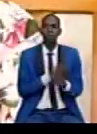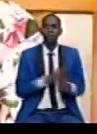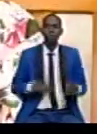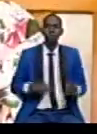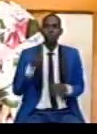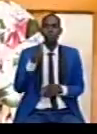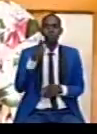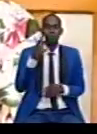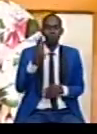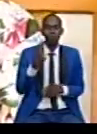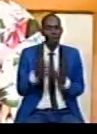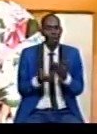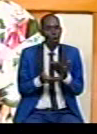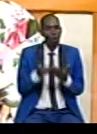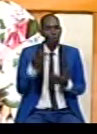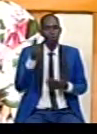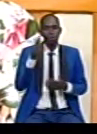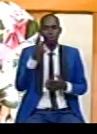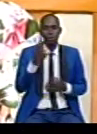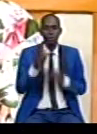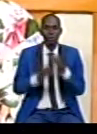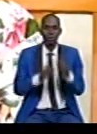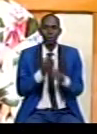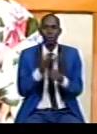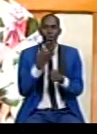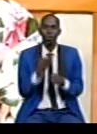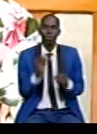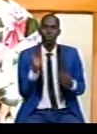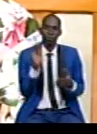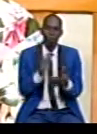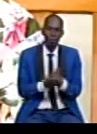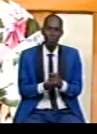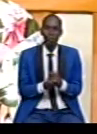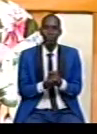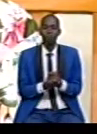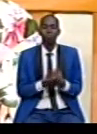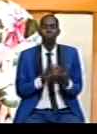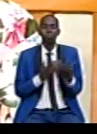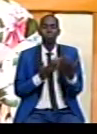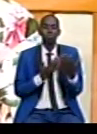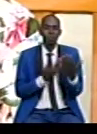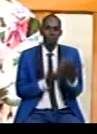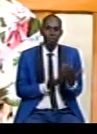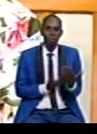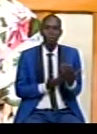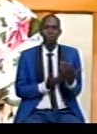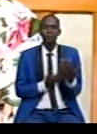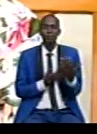Almost 26 years of marriage, waiting